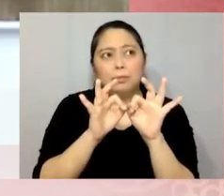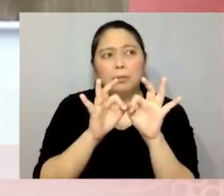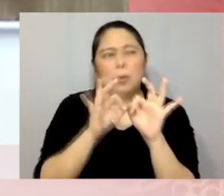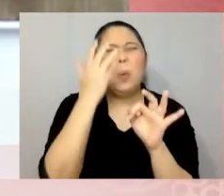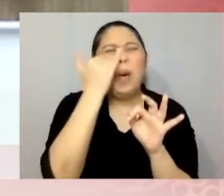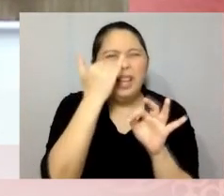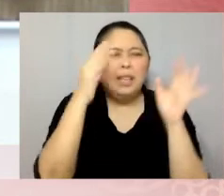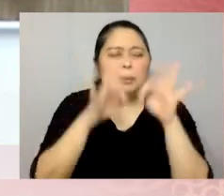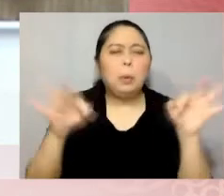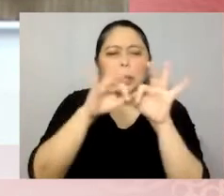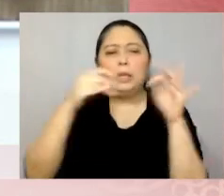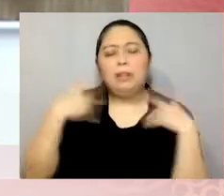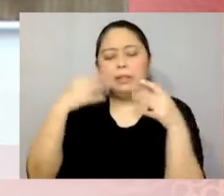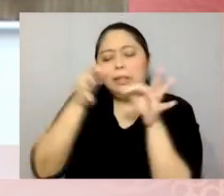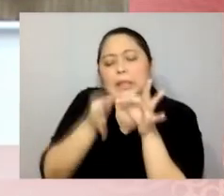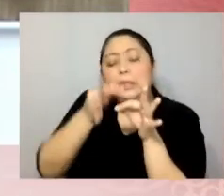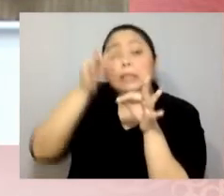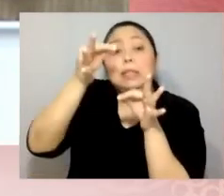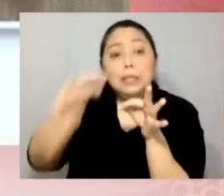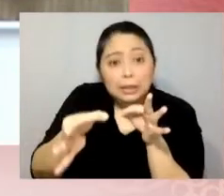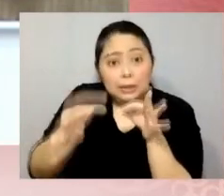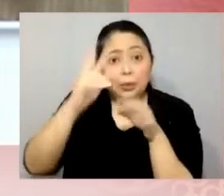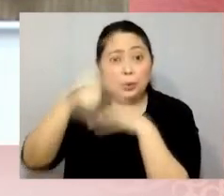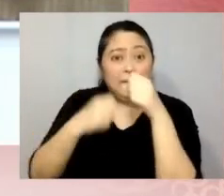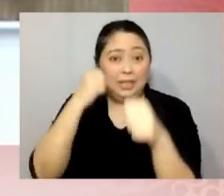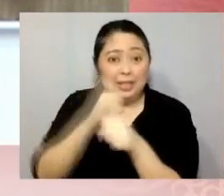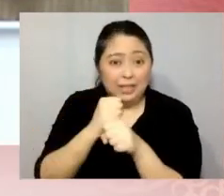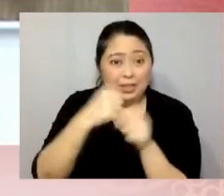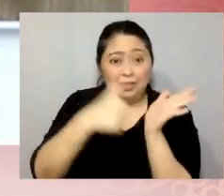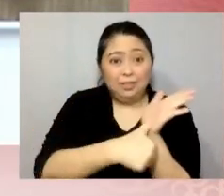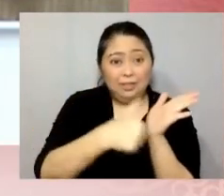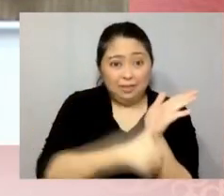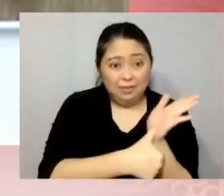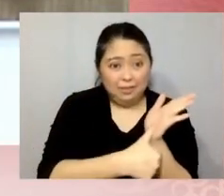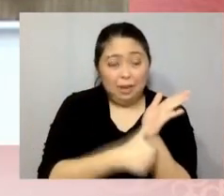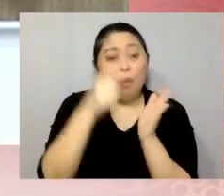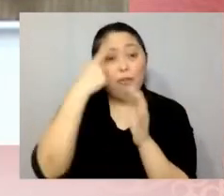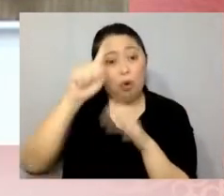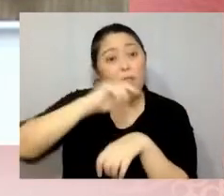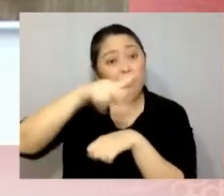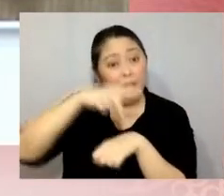the extension is to the nation?